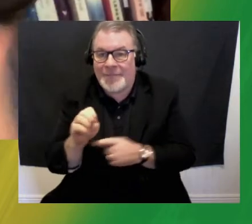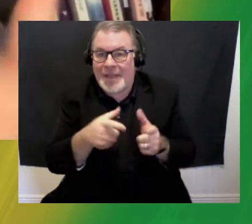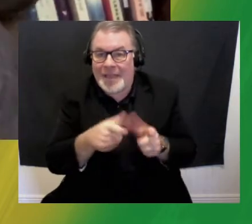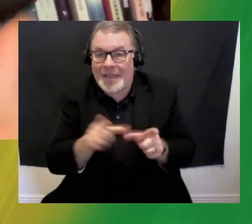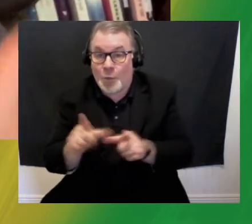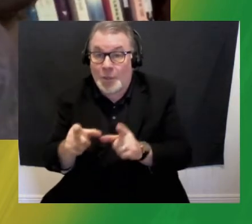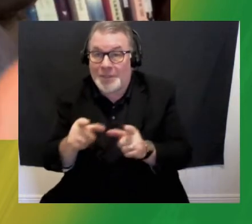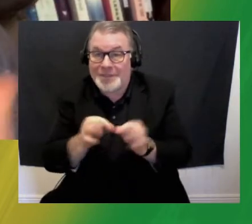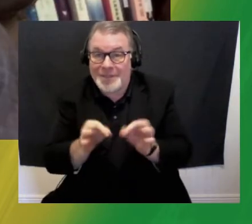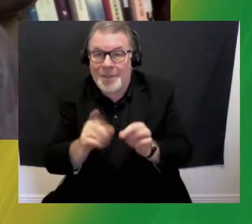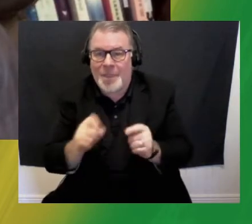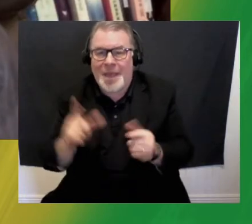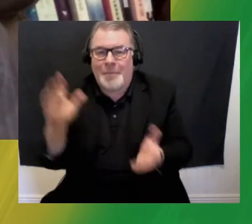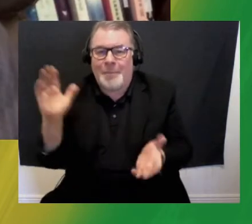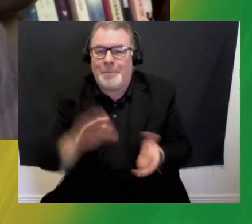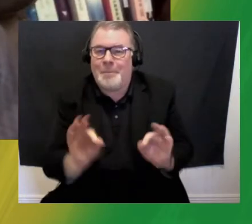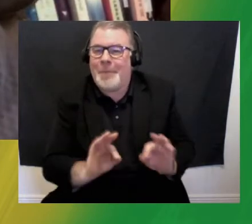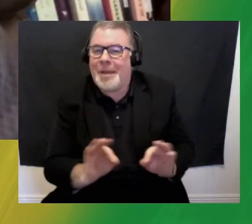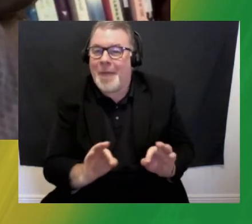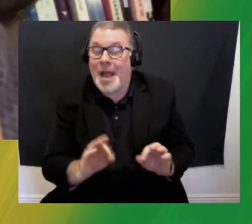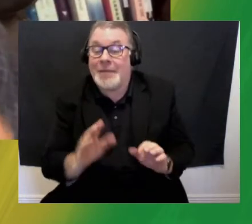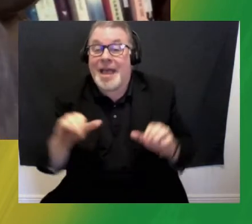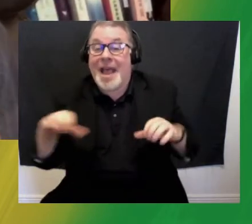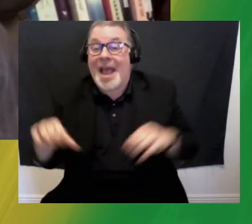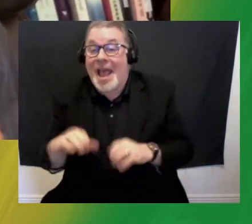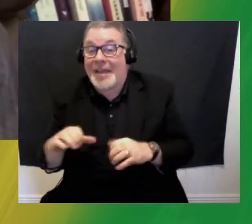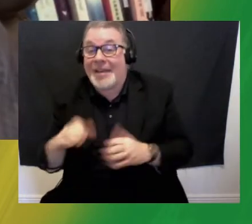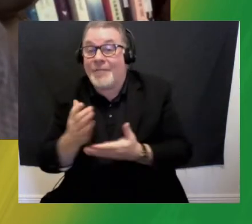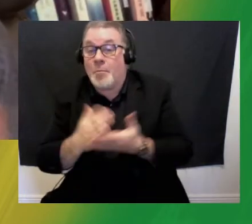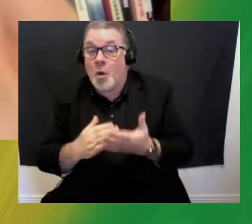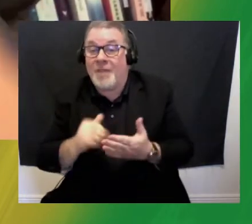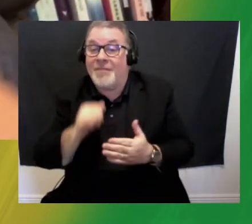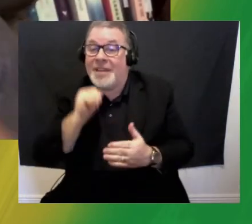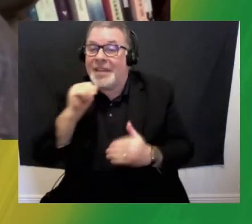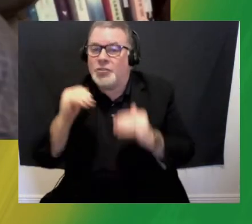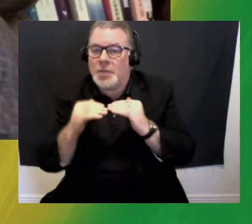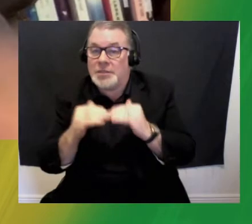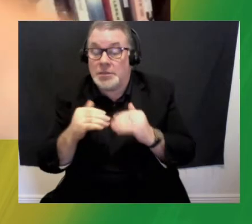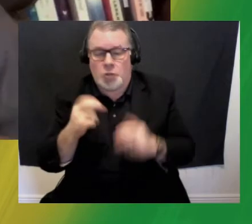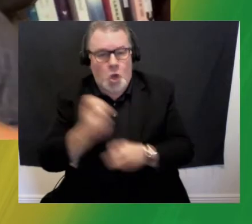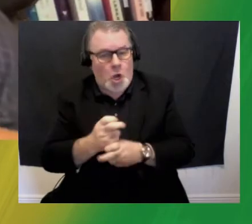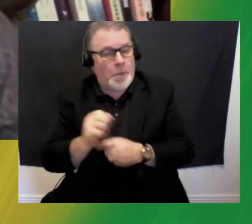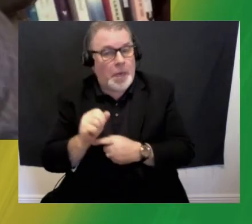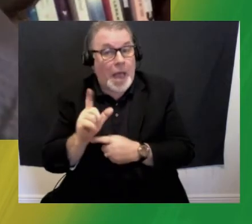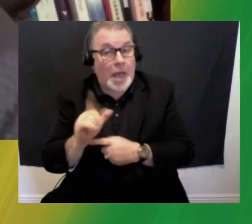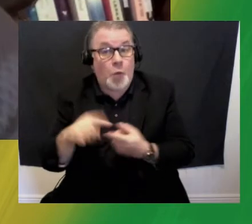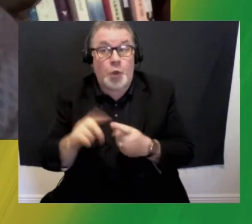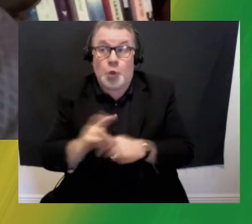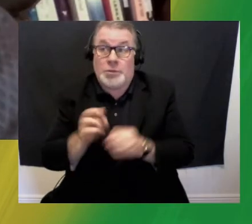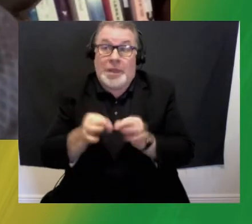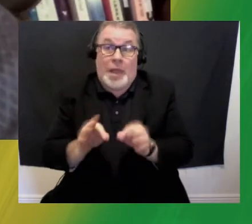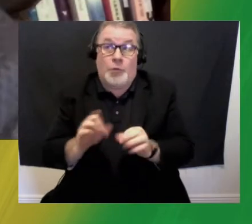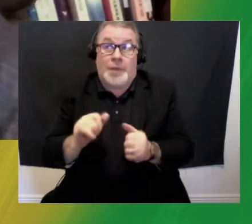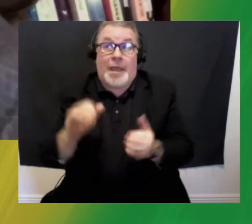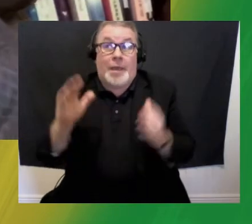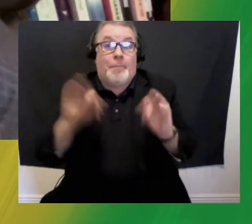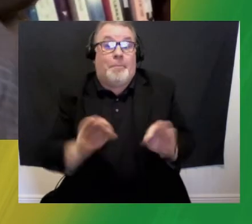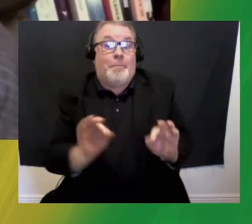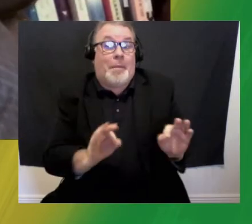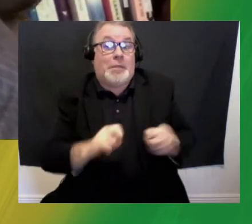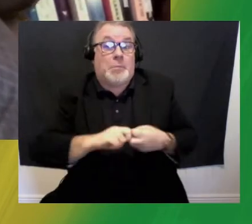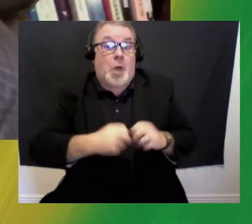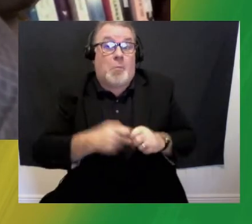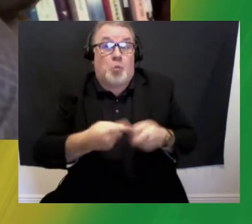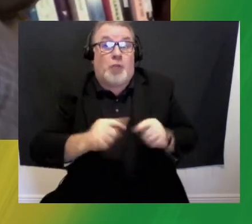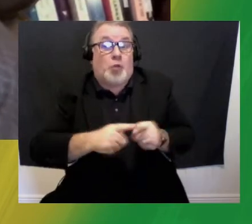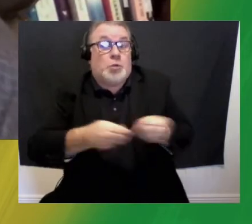the active component of injustice. It's very hard to be an ally when you're using language that minimizes the problem that you're trying to solve